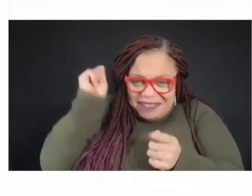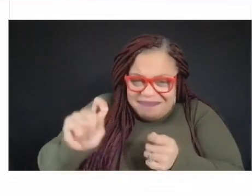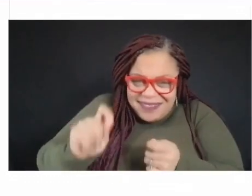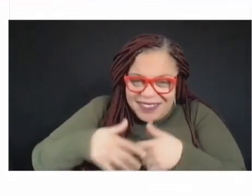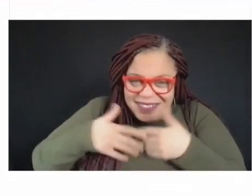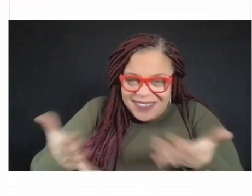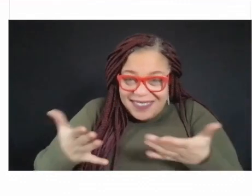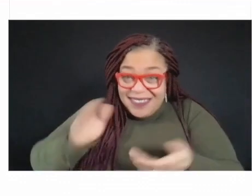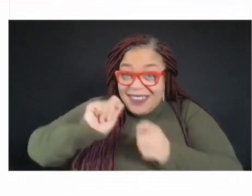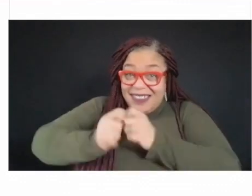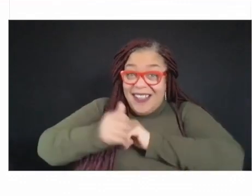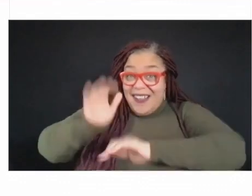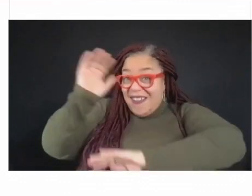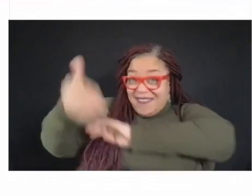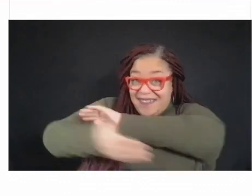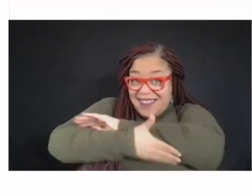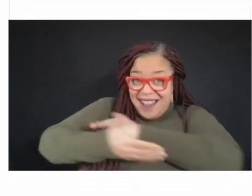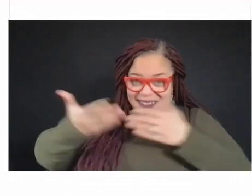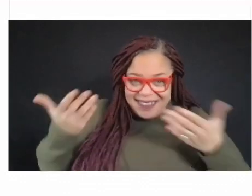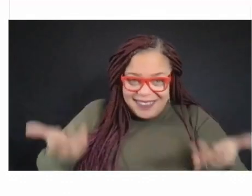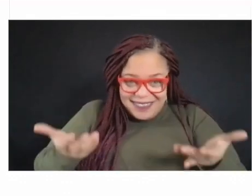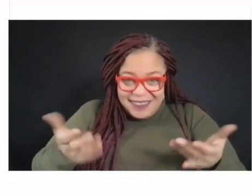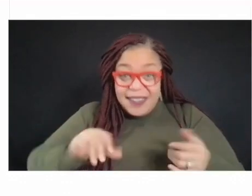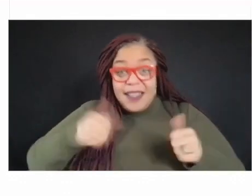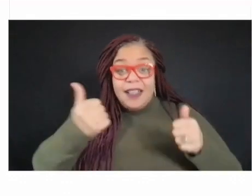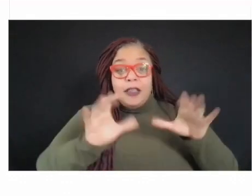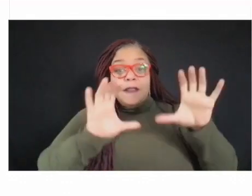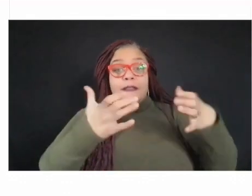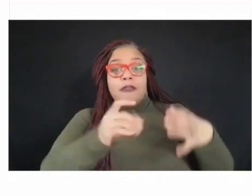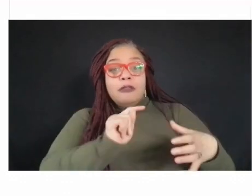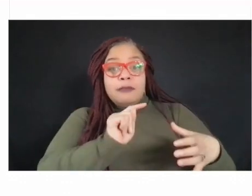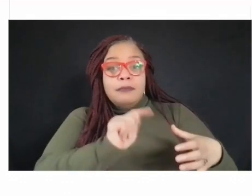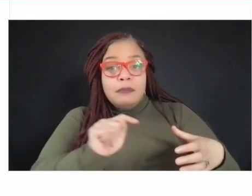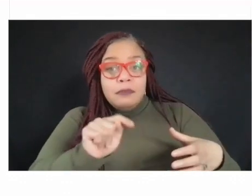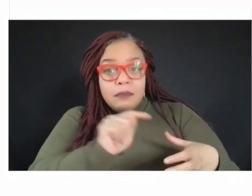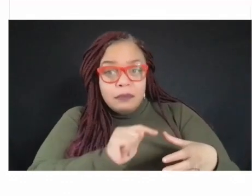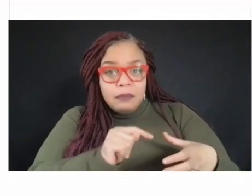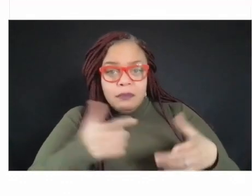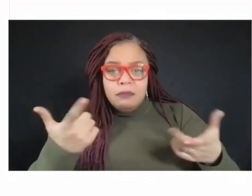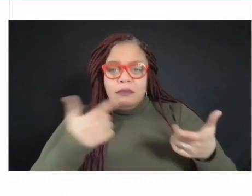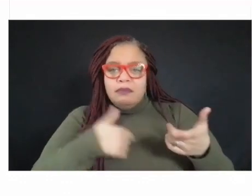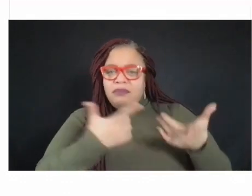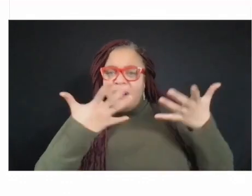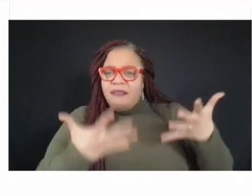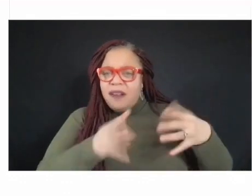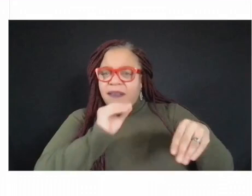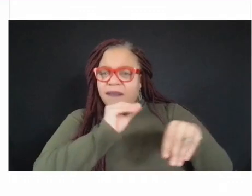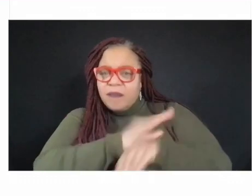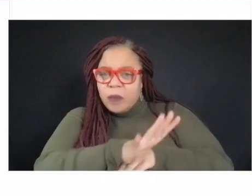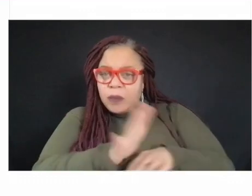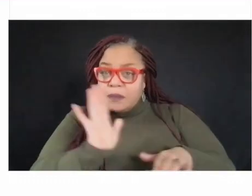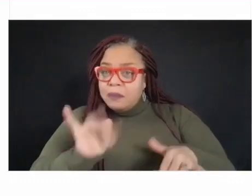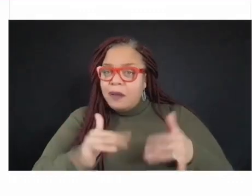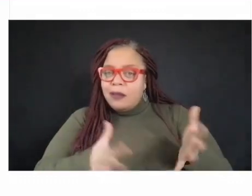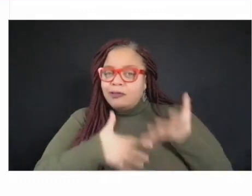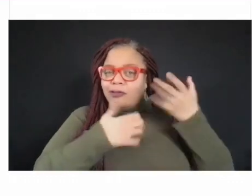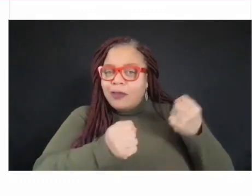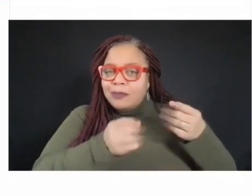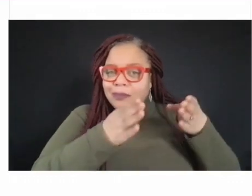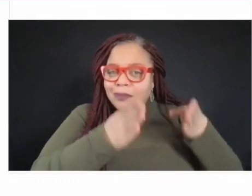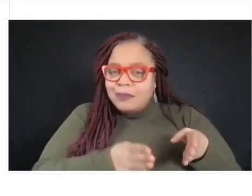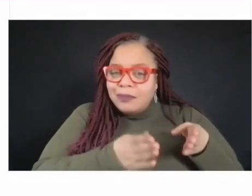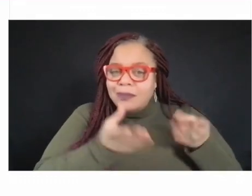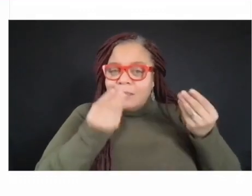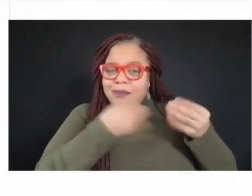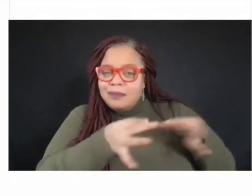can be heavily influenced by having a trusted source of information that is willing to acknowledge what they know and what they don't know, and